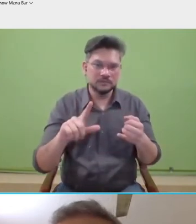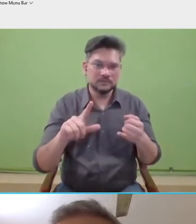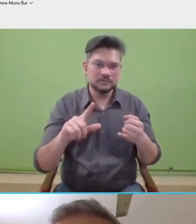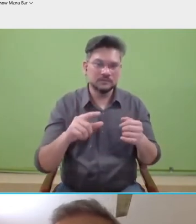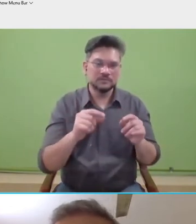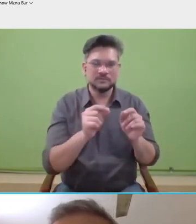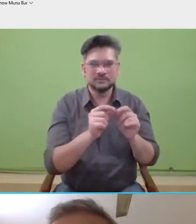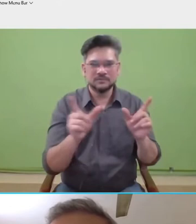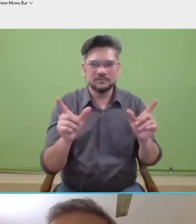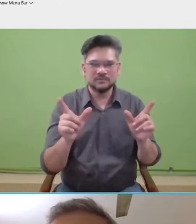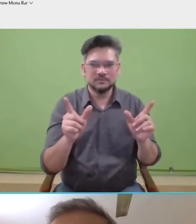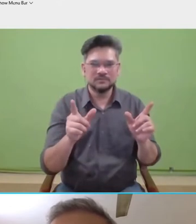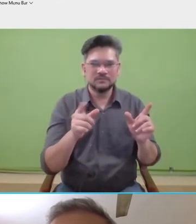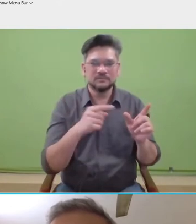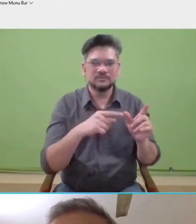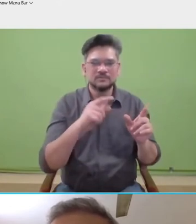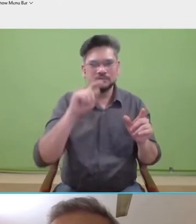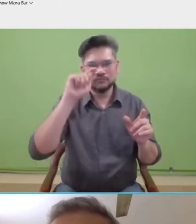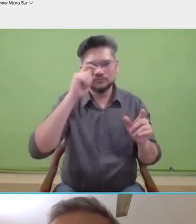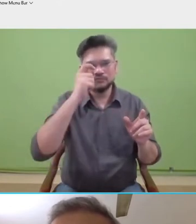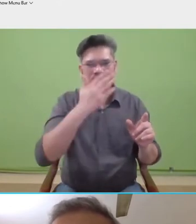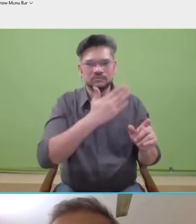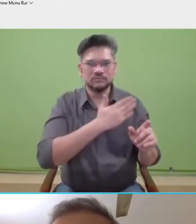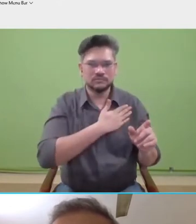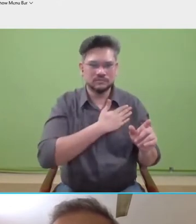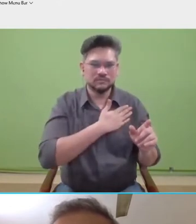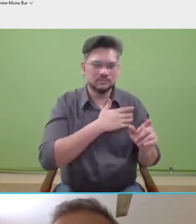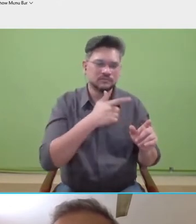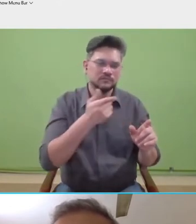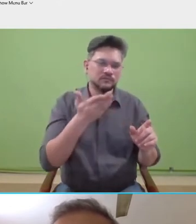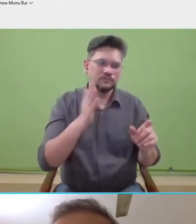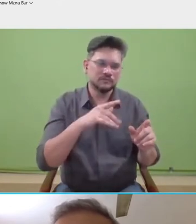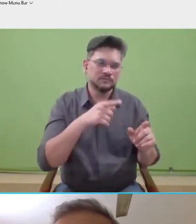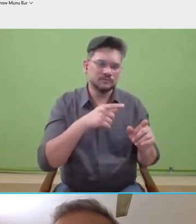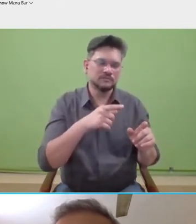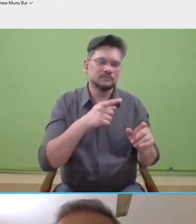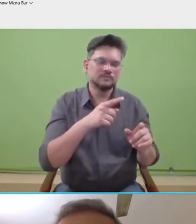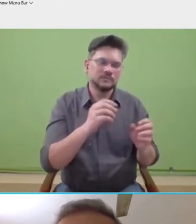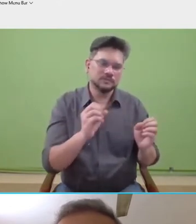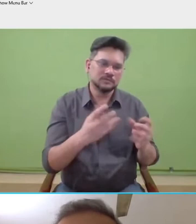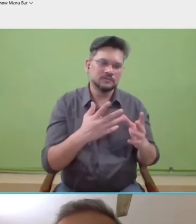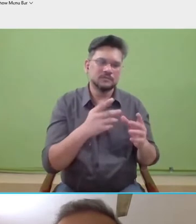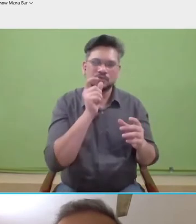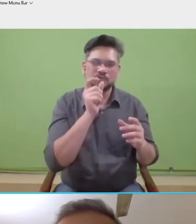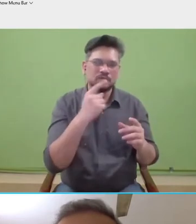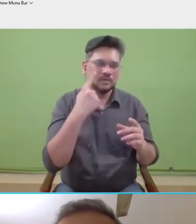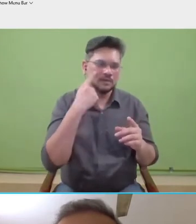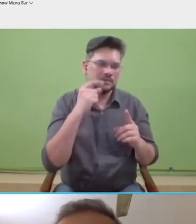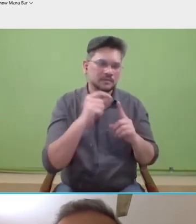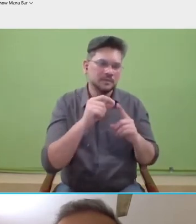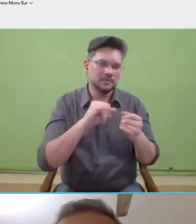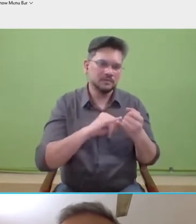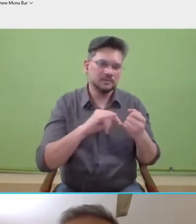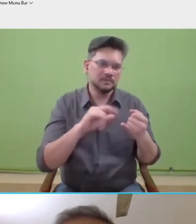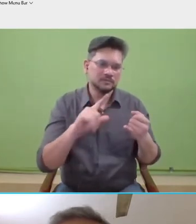zishan professor ulrike zishan she works at university of central lancashire